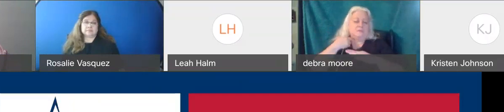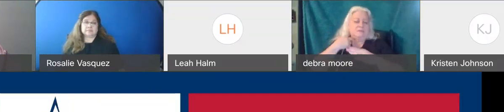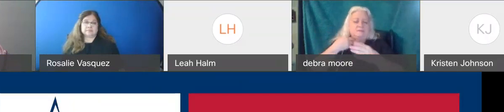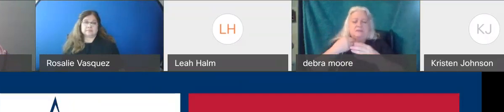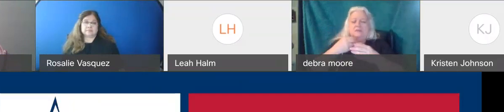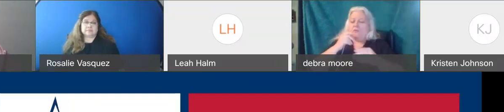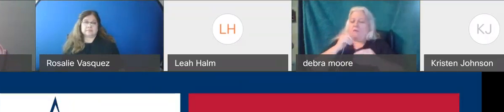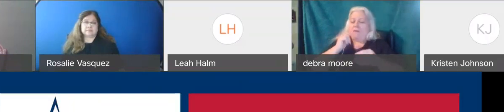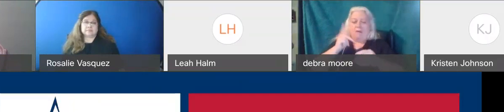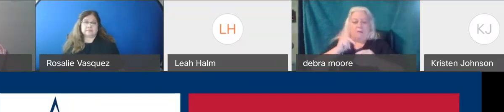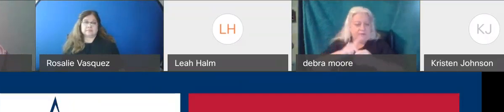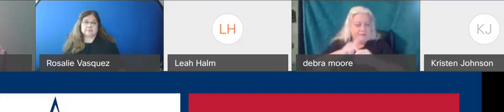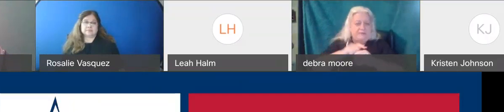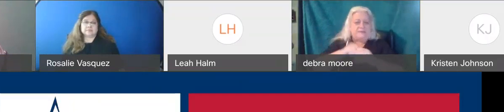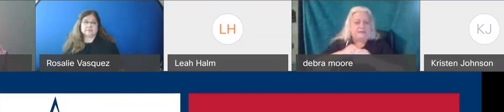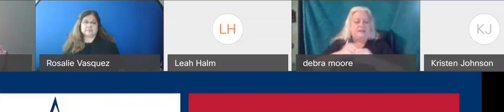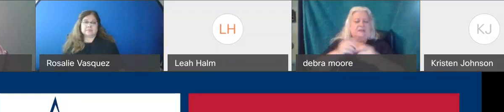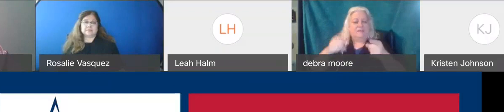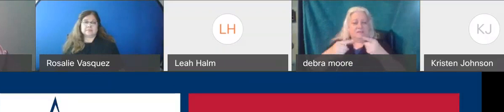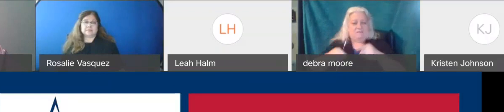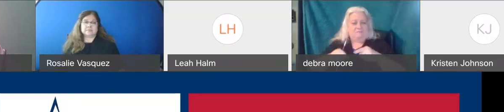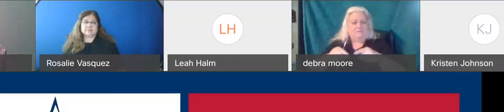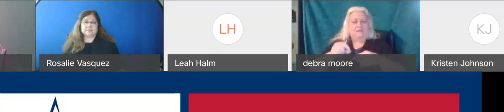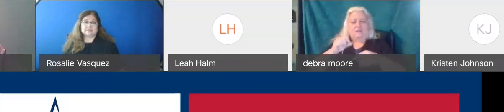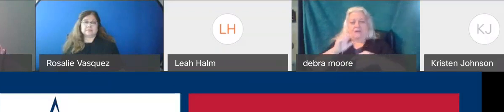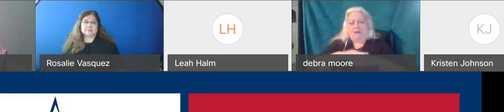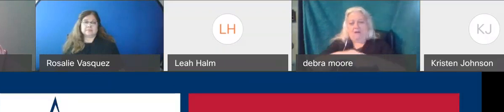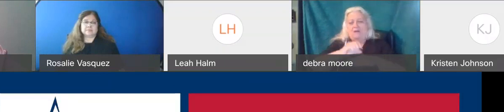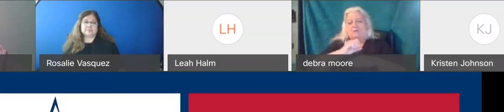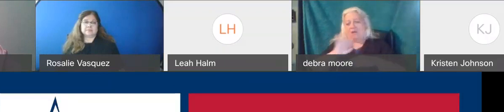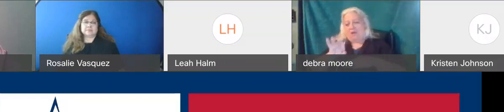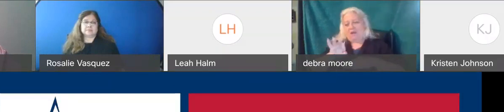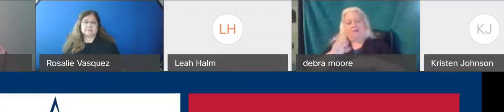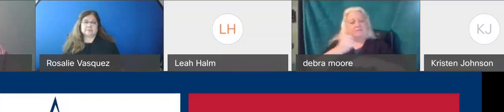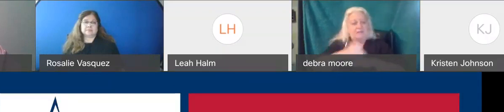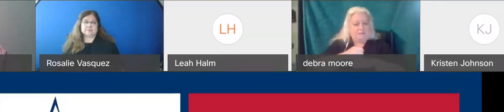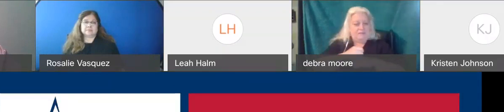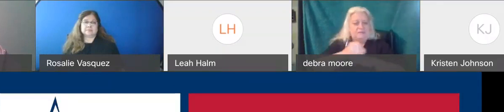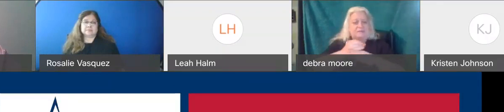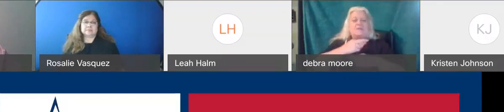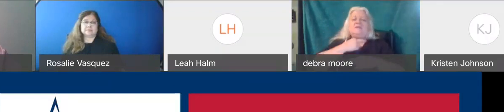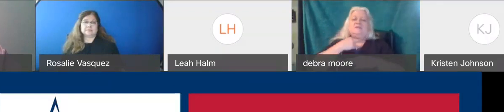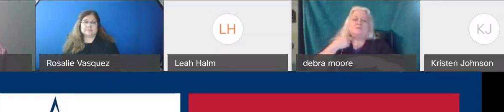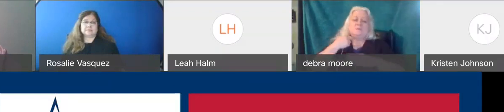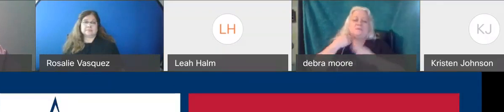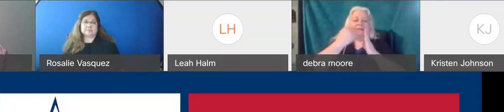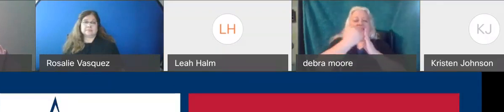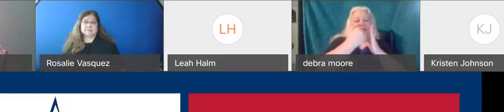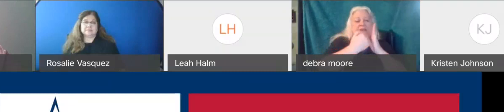participating in the events. So whether you're on or off campus, all of these risks and policies